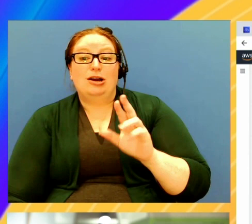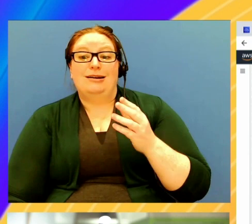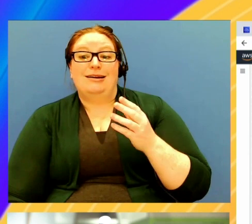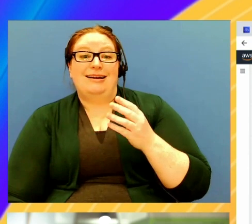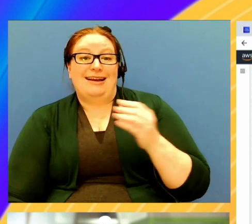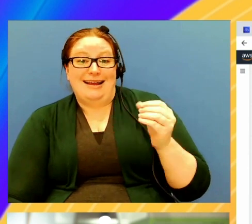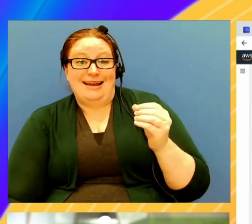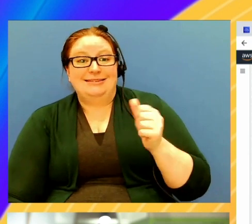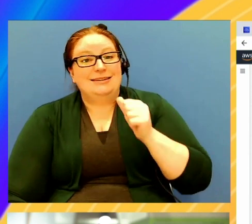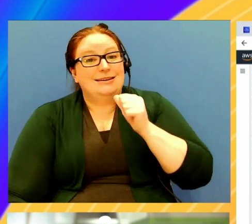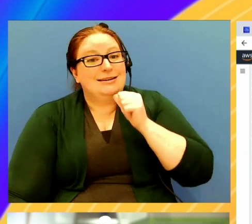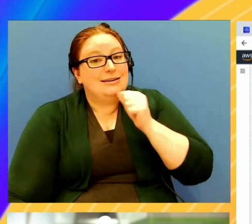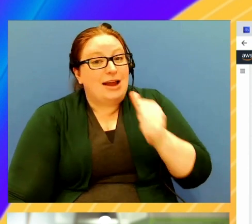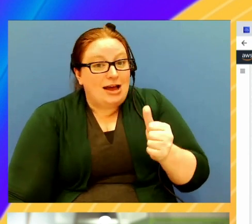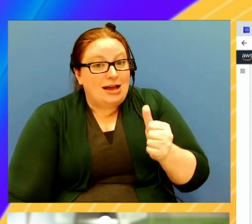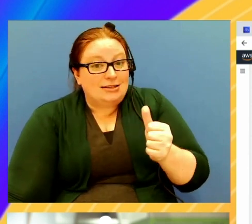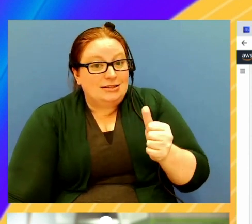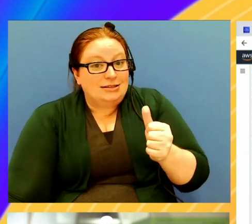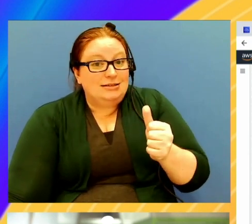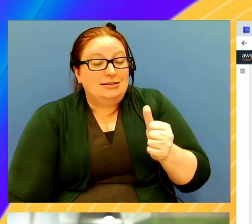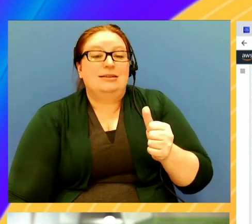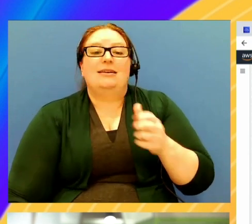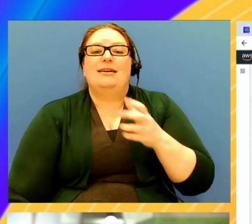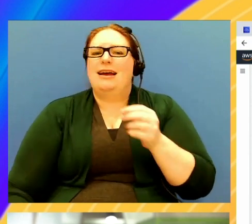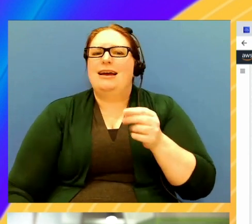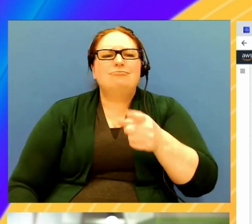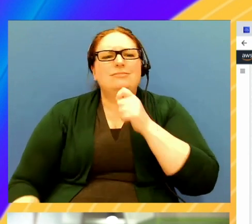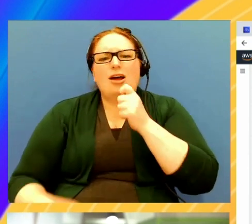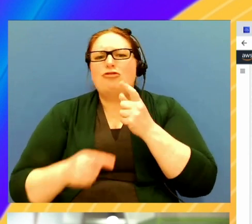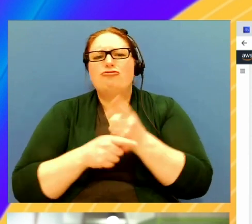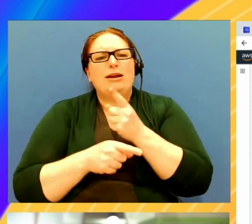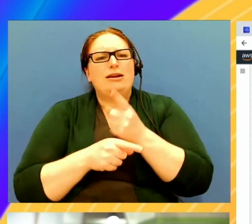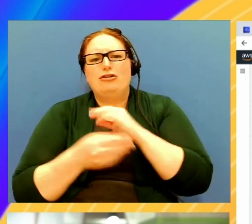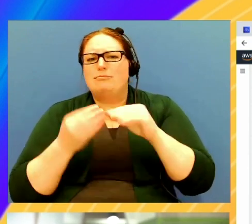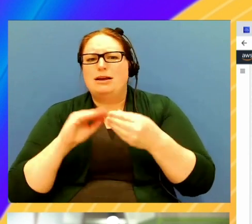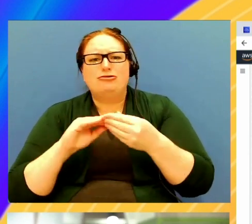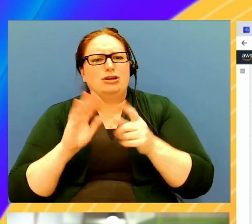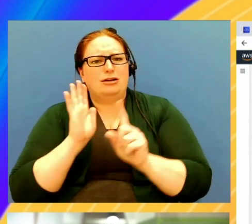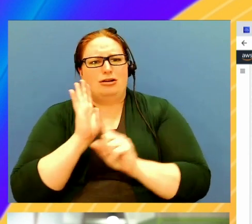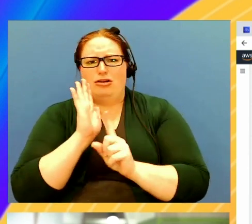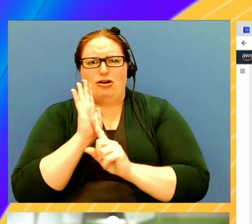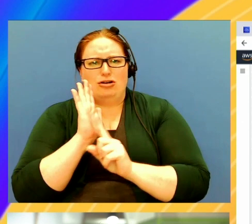thing is these are just not like your regular metric alarms. You can also